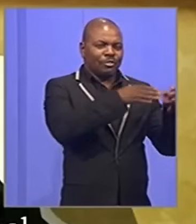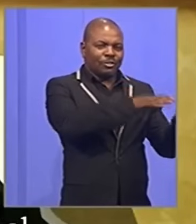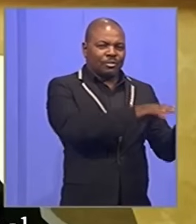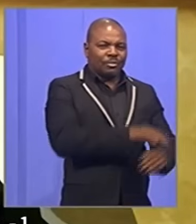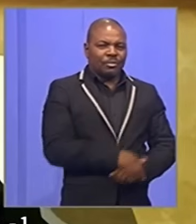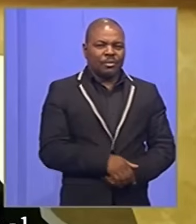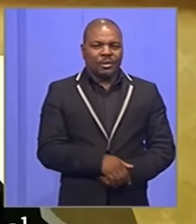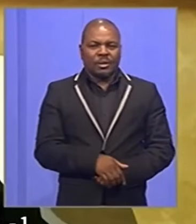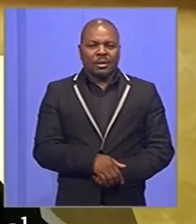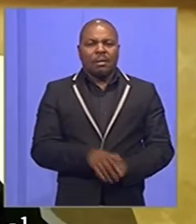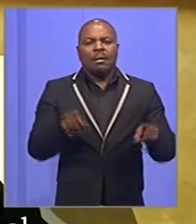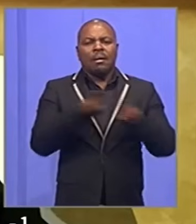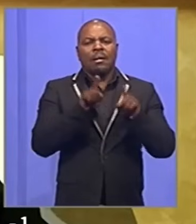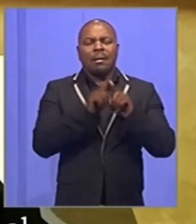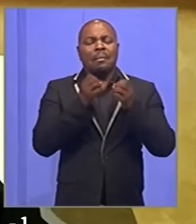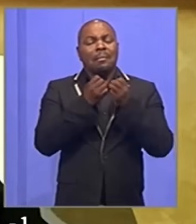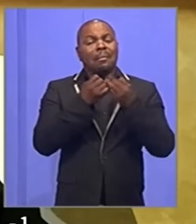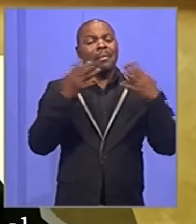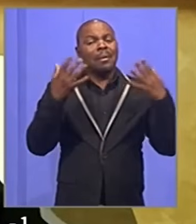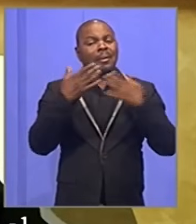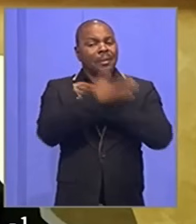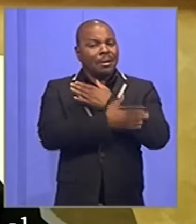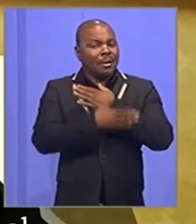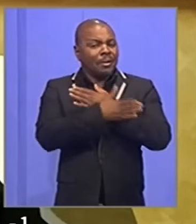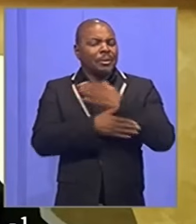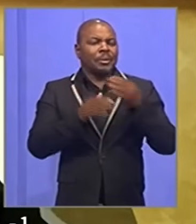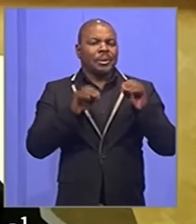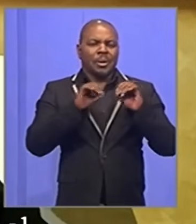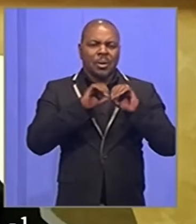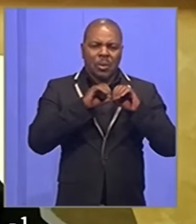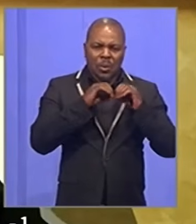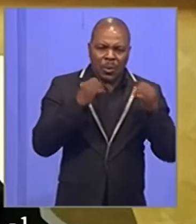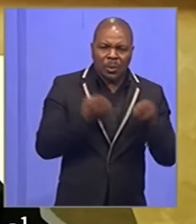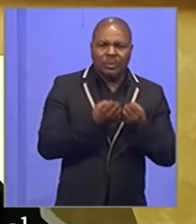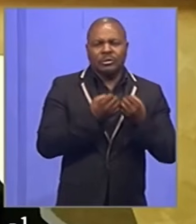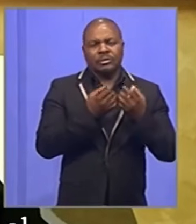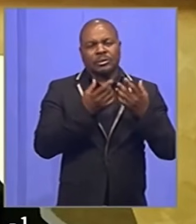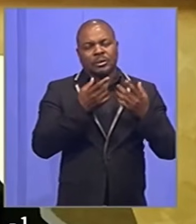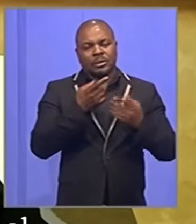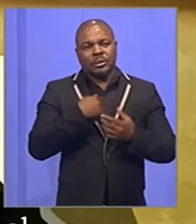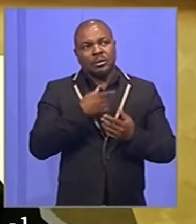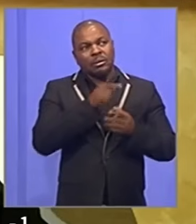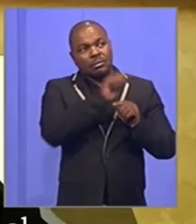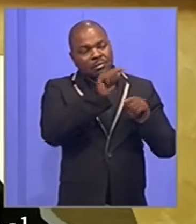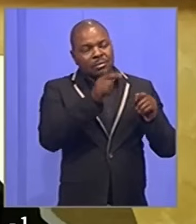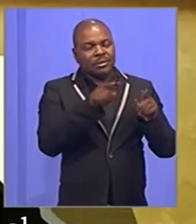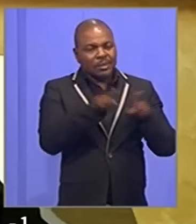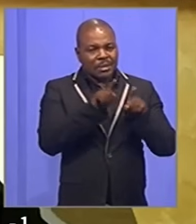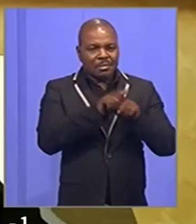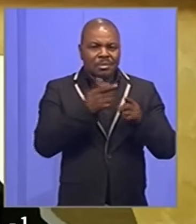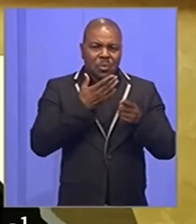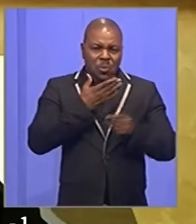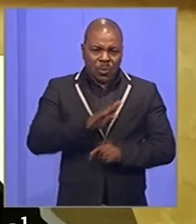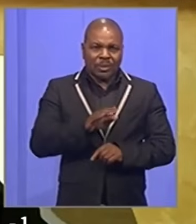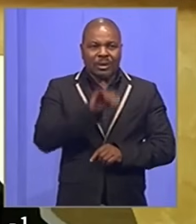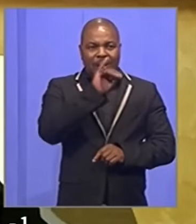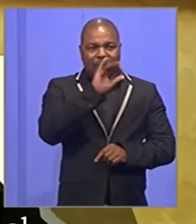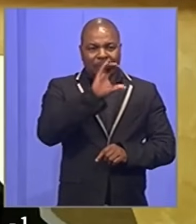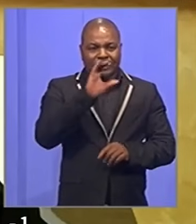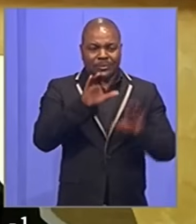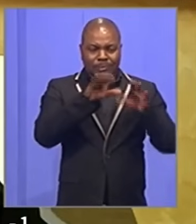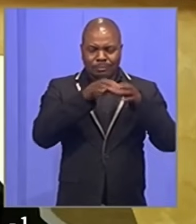join many other countries and organizations that is calling upon the ICC